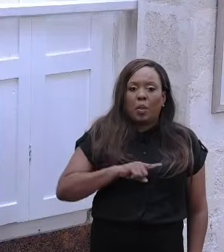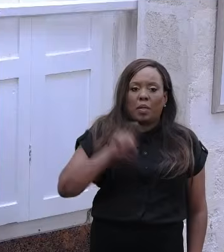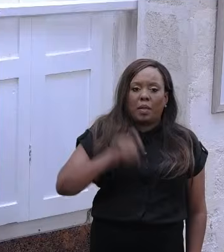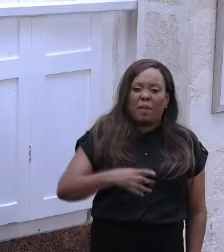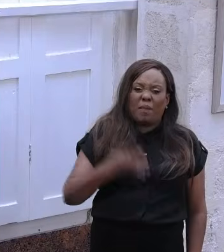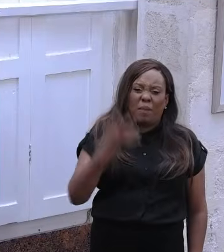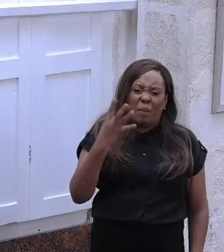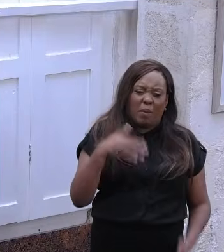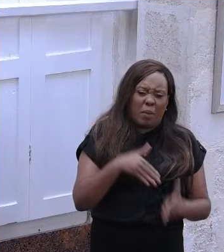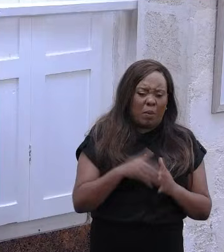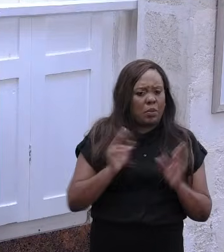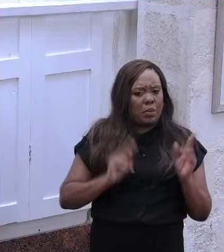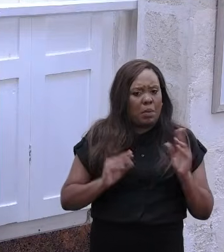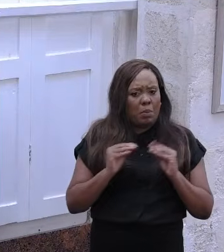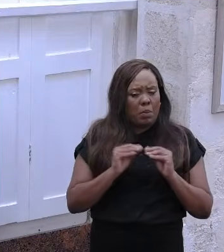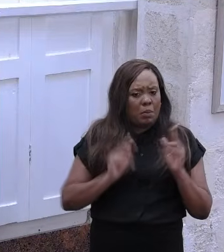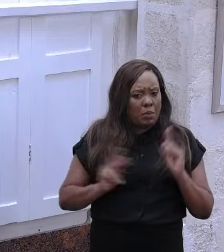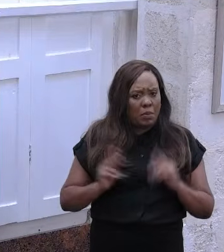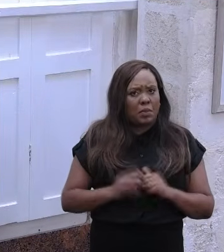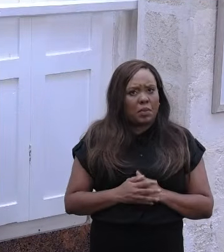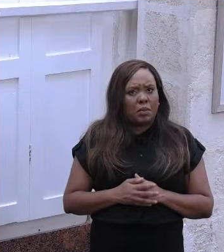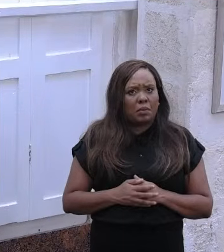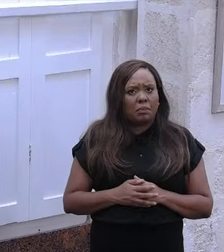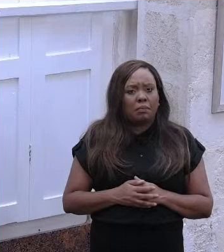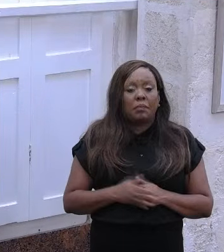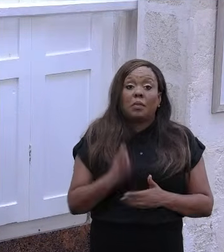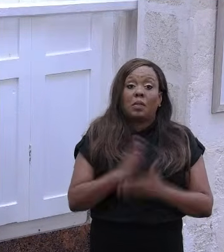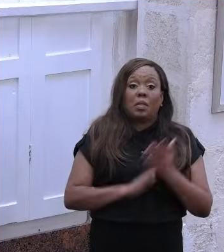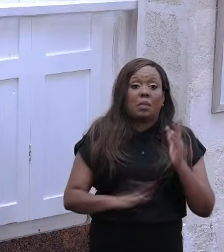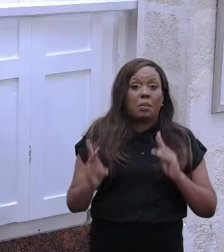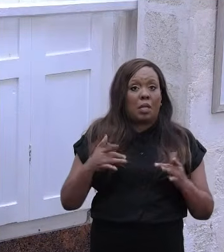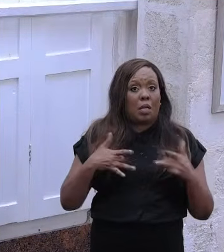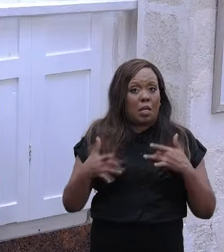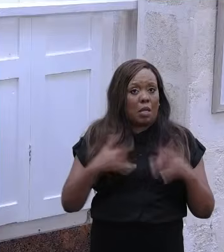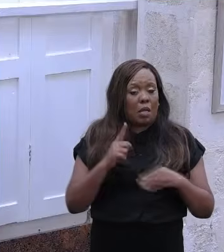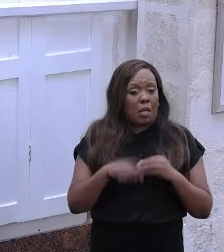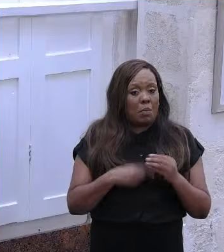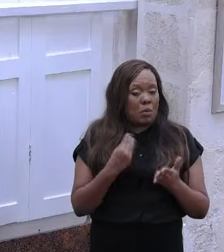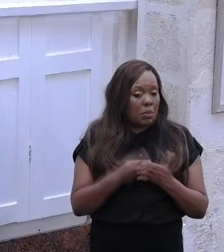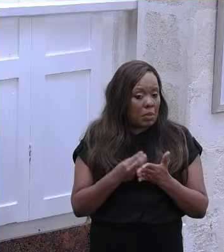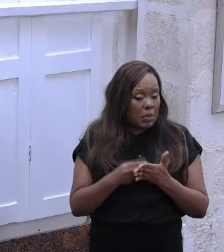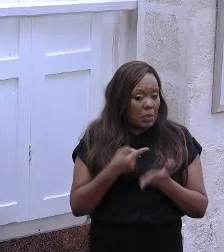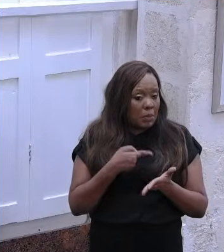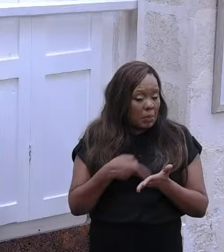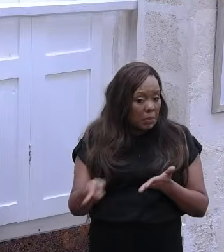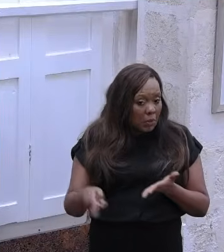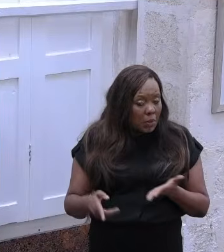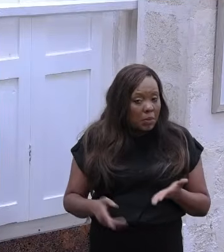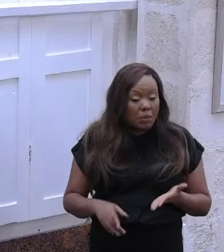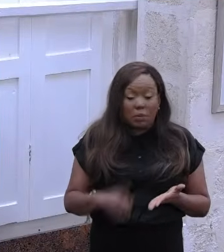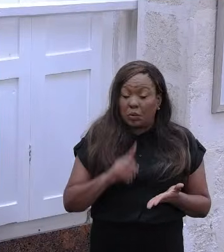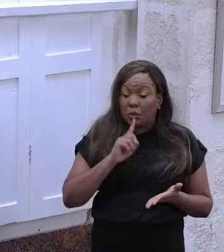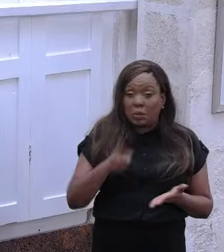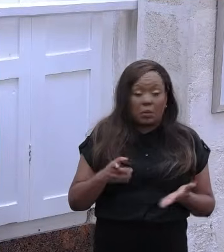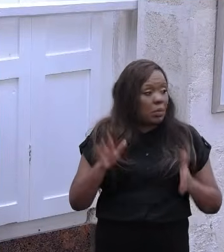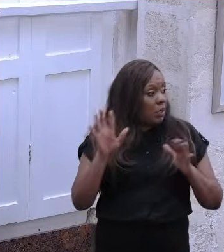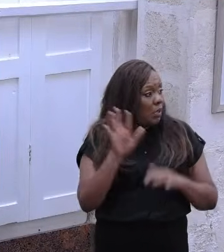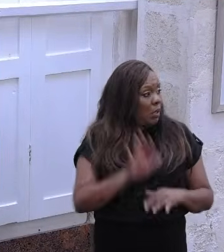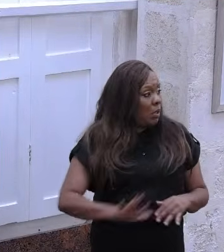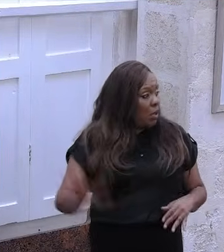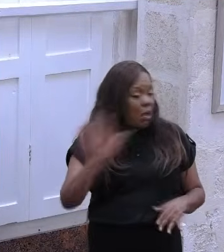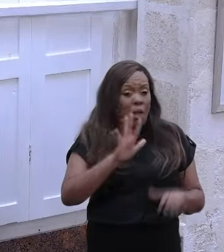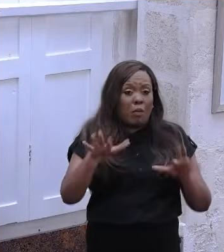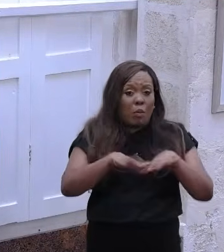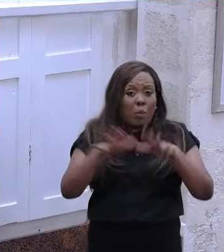by the persons about the concern about wages is a genuine one, because across the world there are